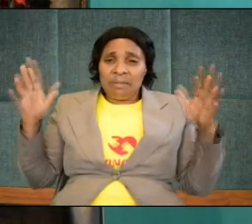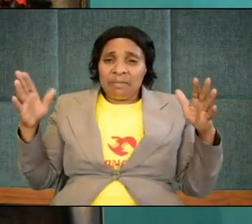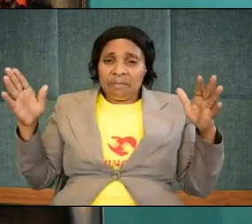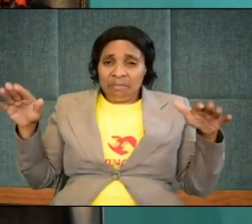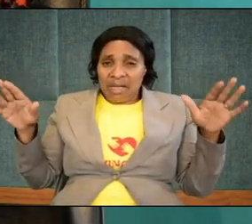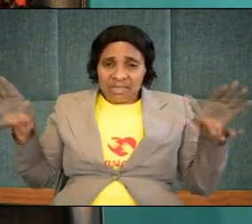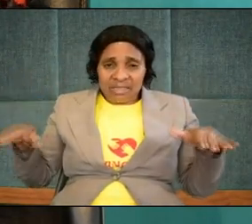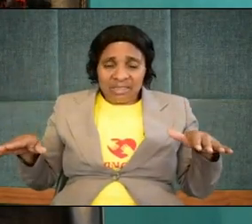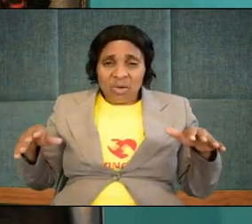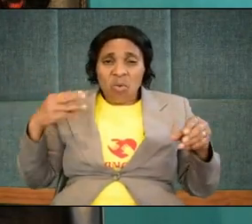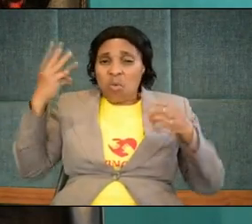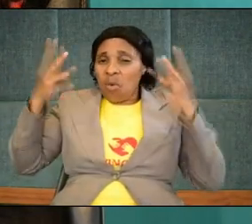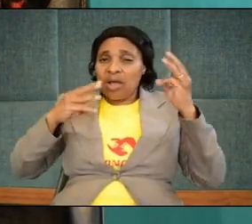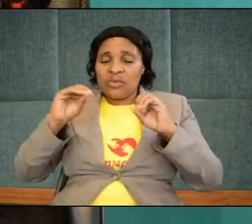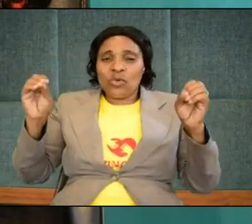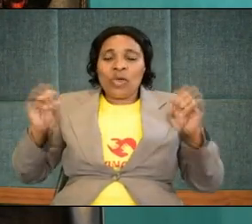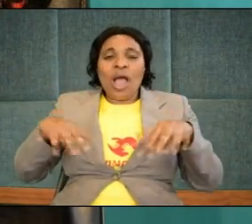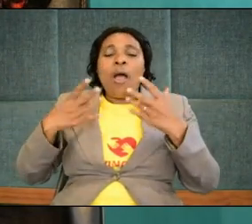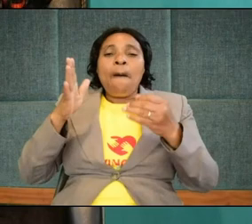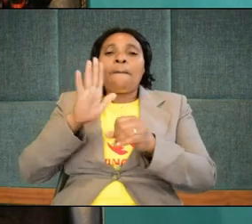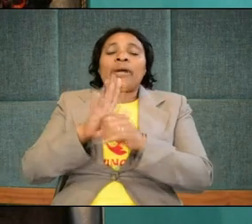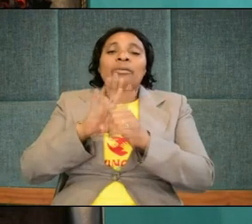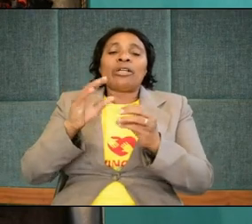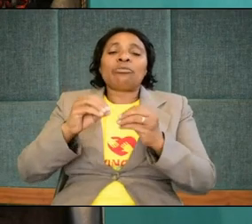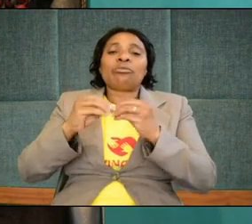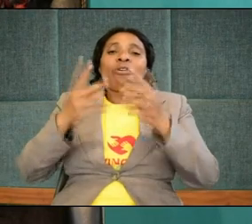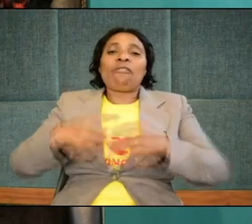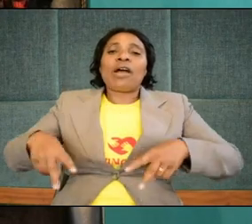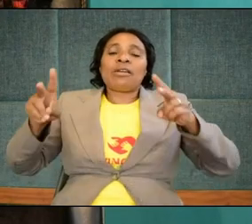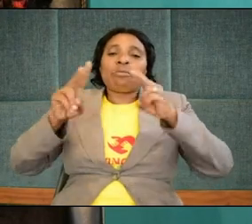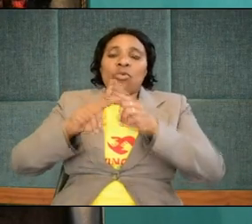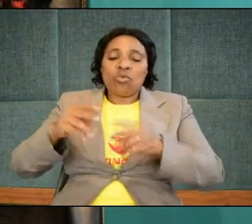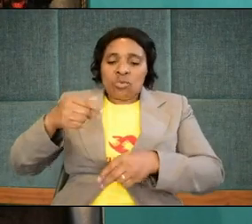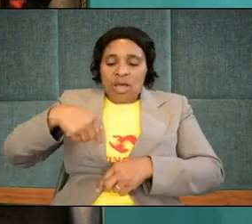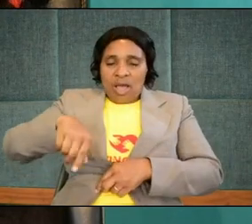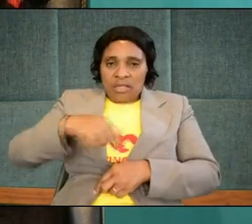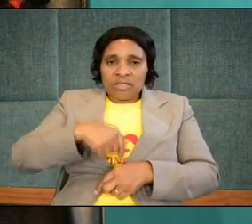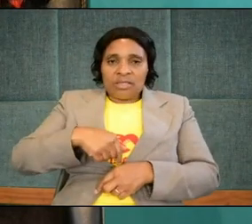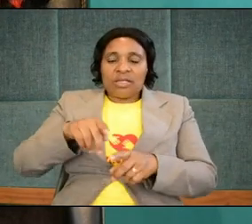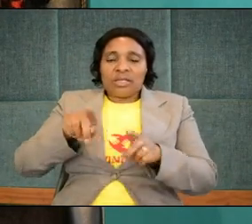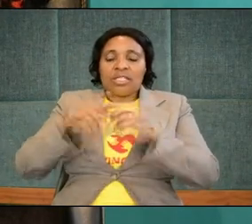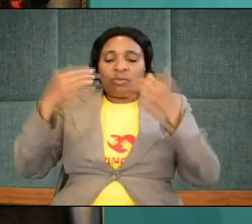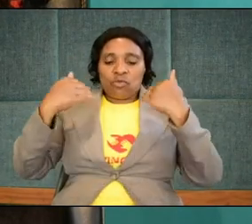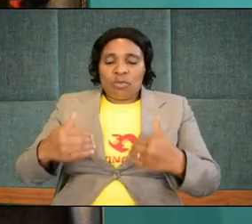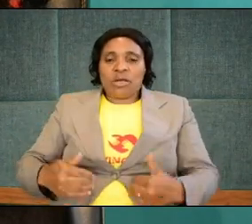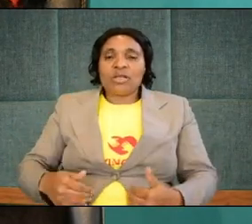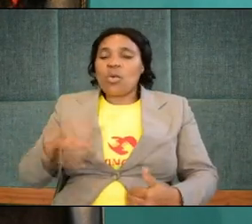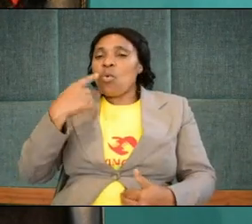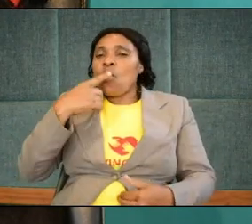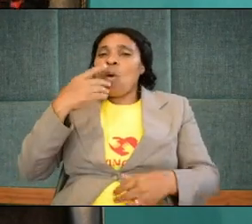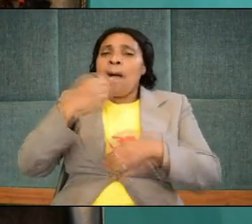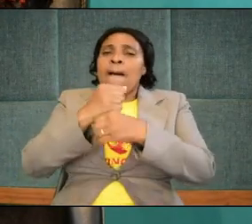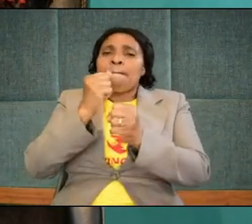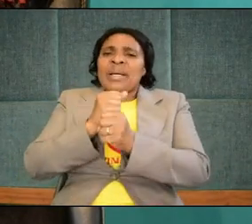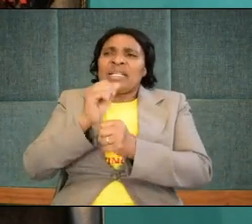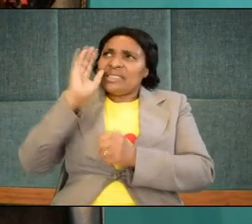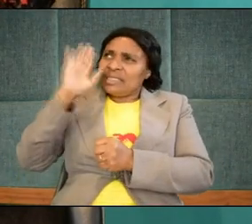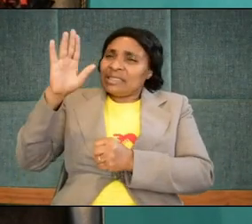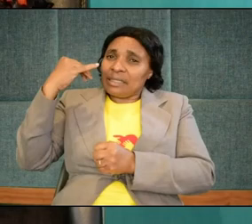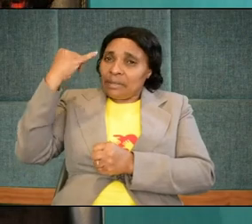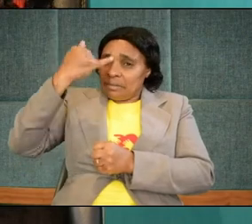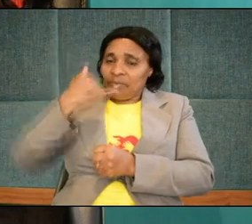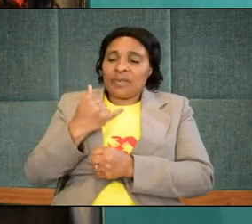worry about it. And how much more valuable are we as humans, as we who are made in his